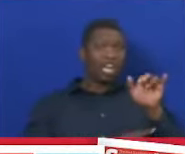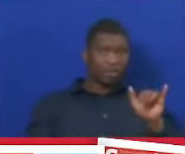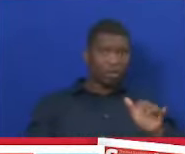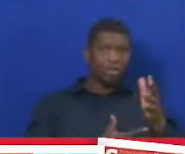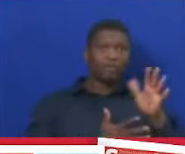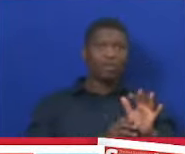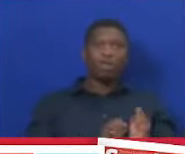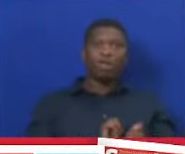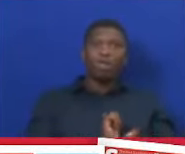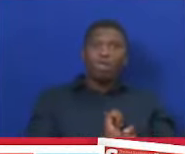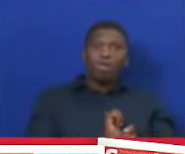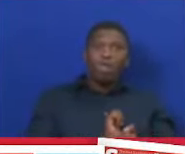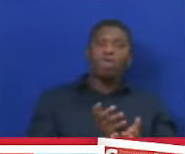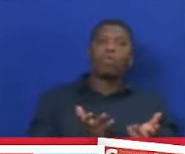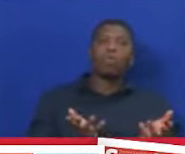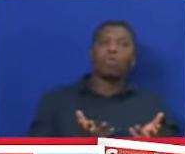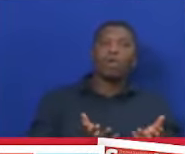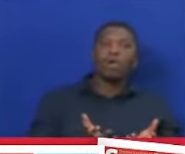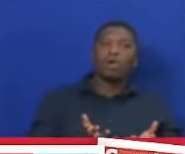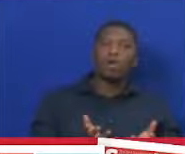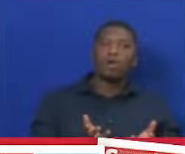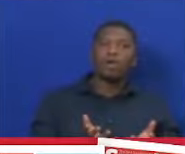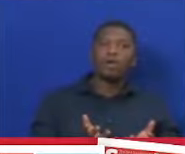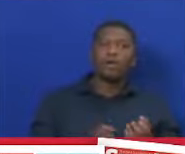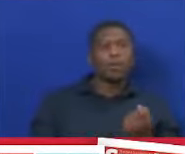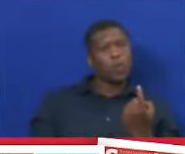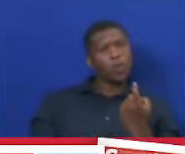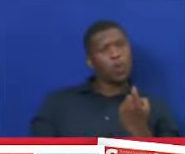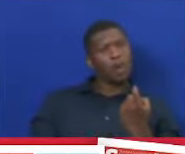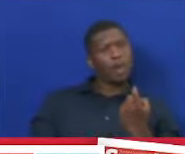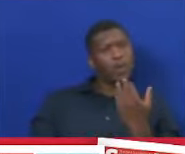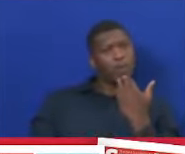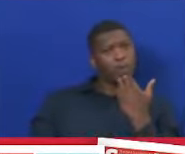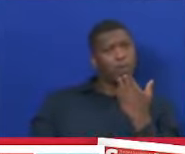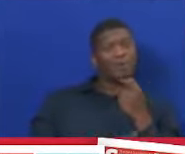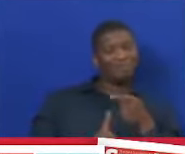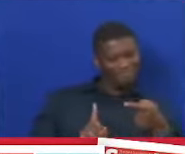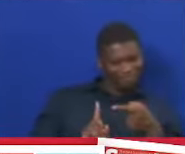of one Mr. Vusumusi Madlanga.